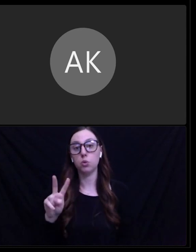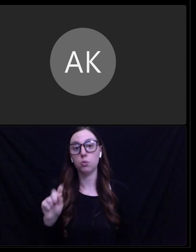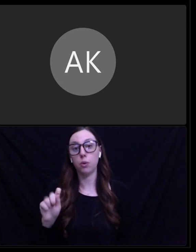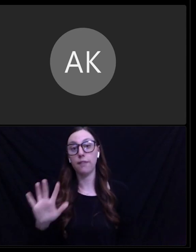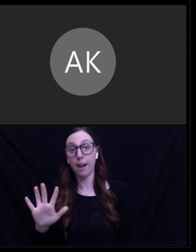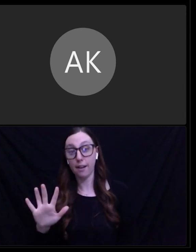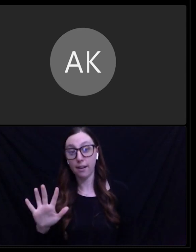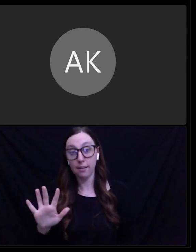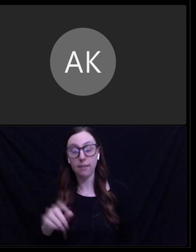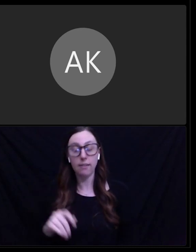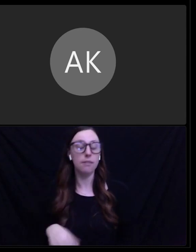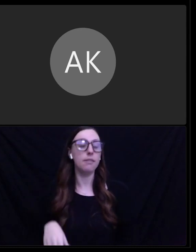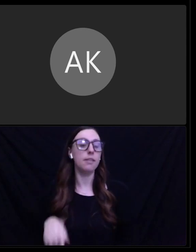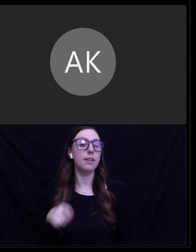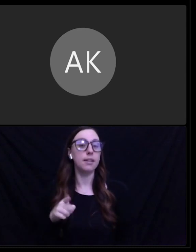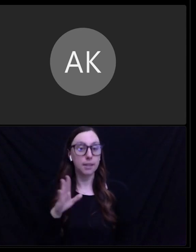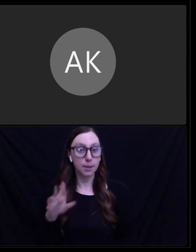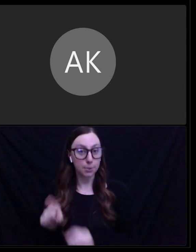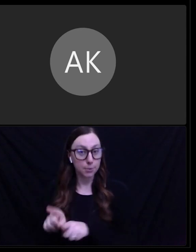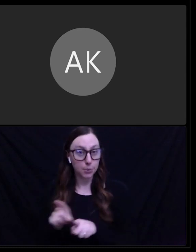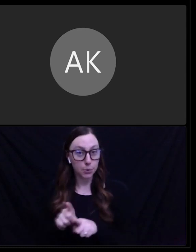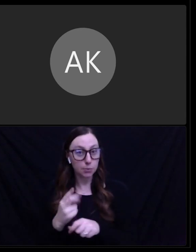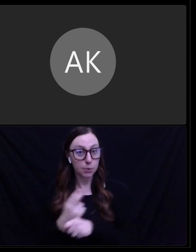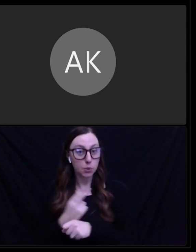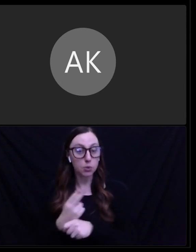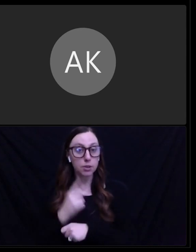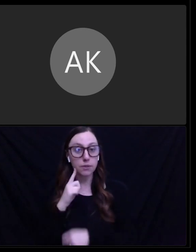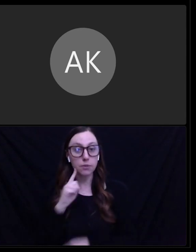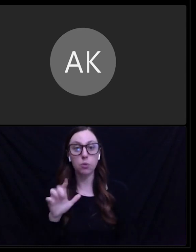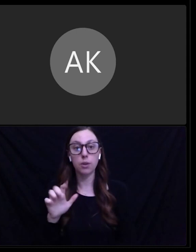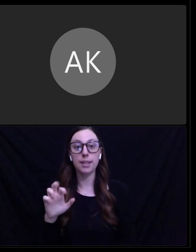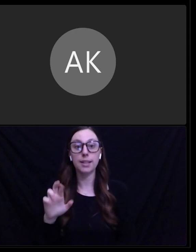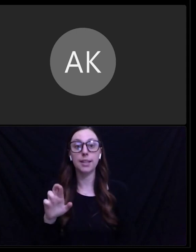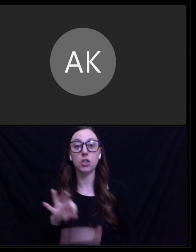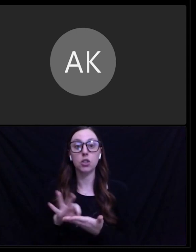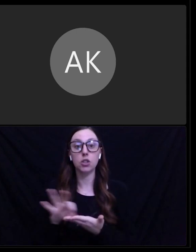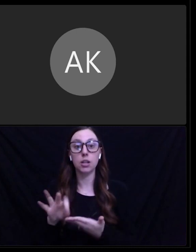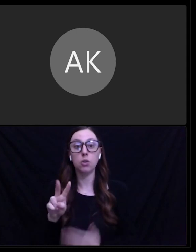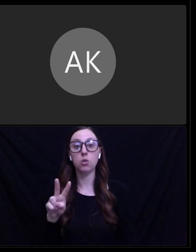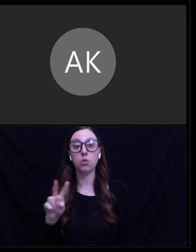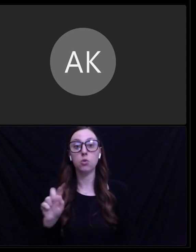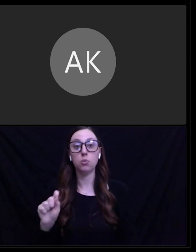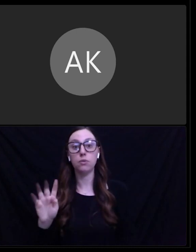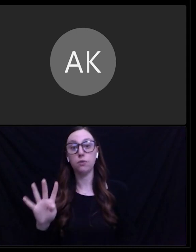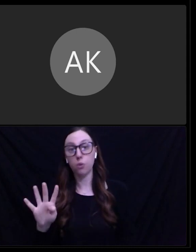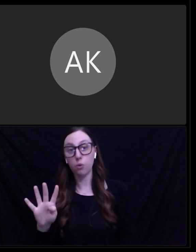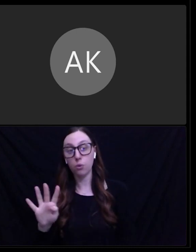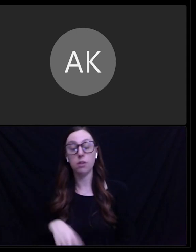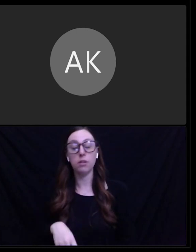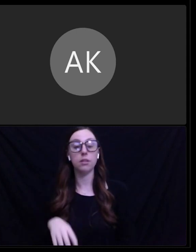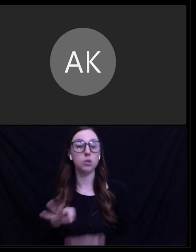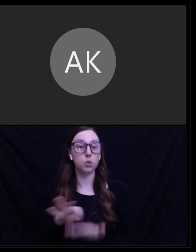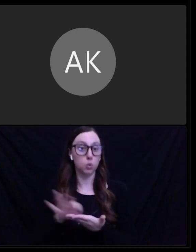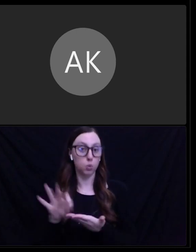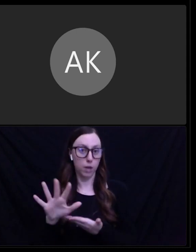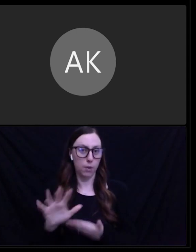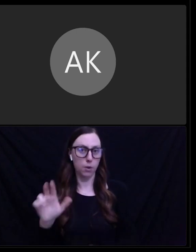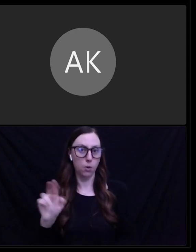they'll also be using it as part of ClearCount 2.4 to count their own absentee